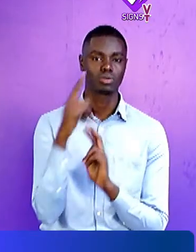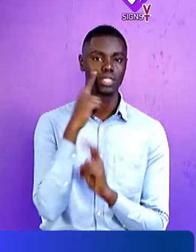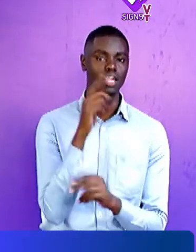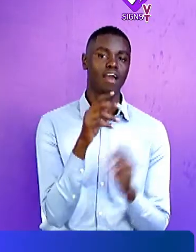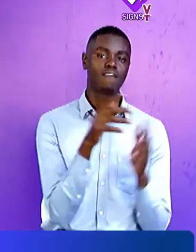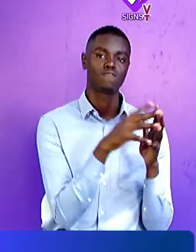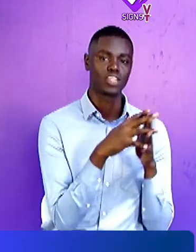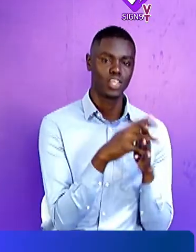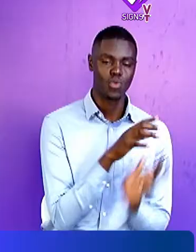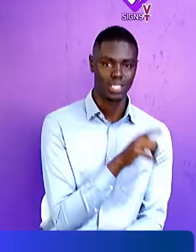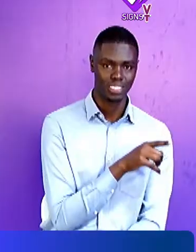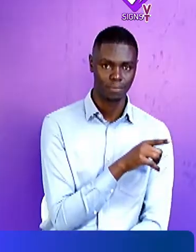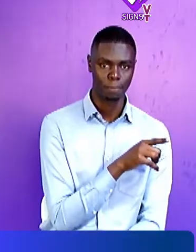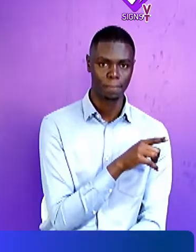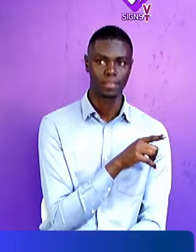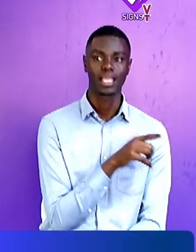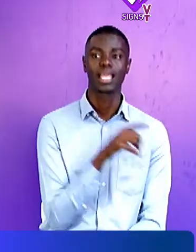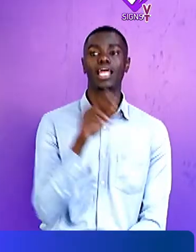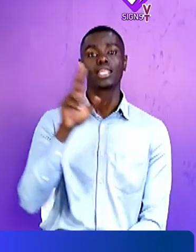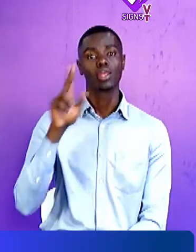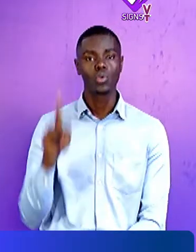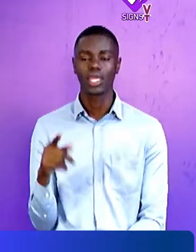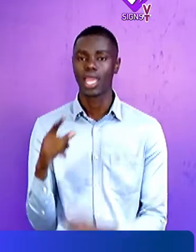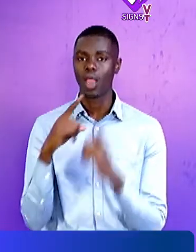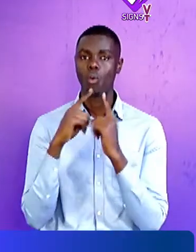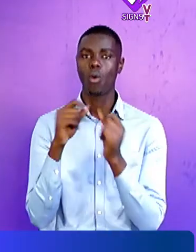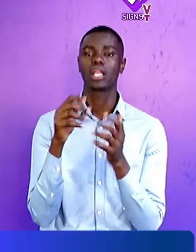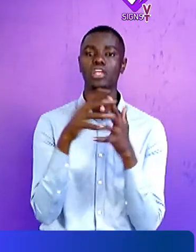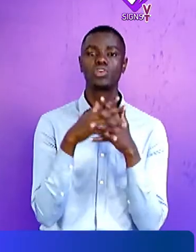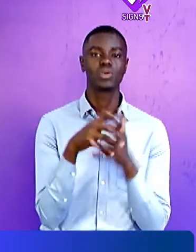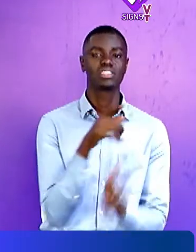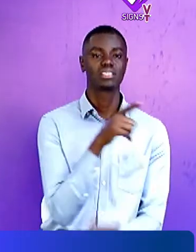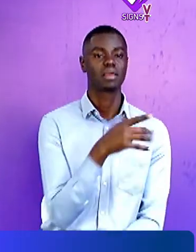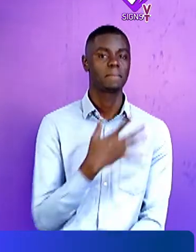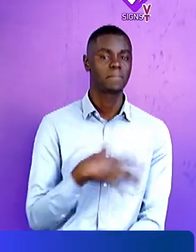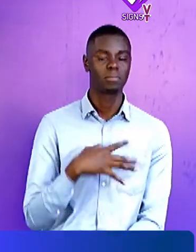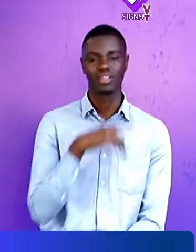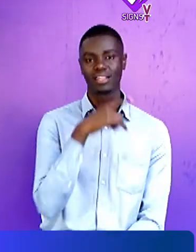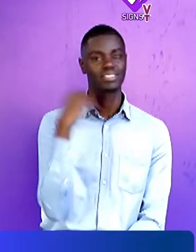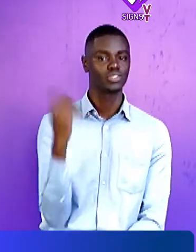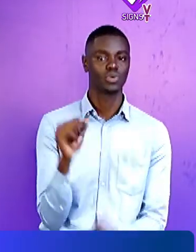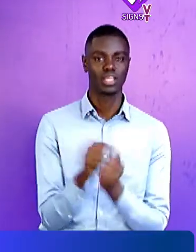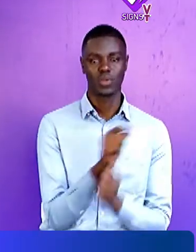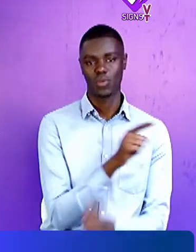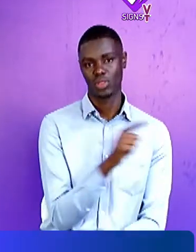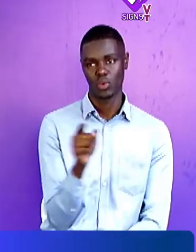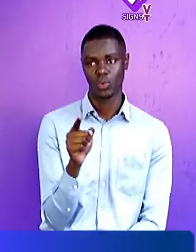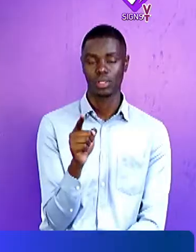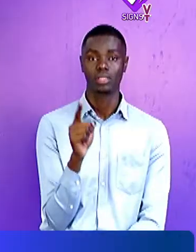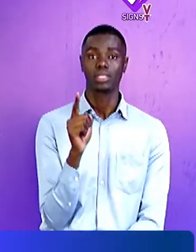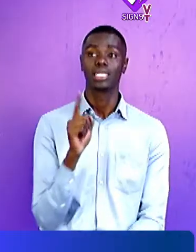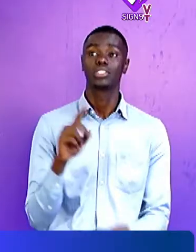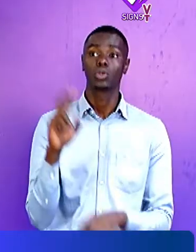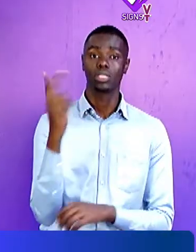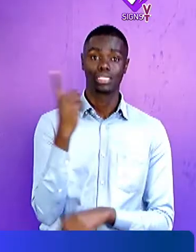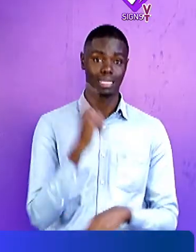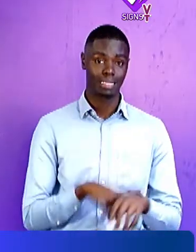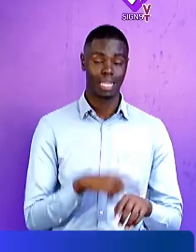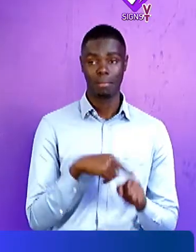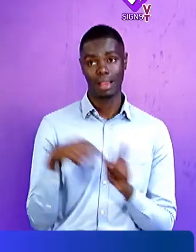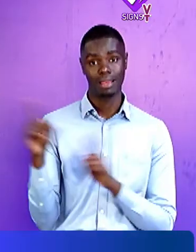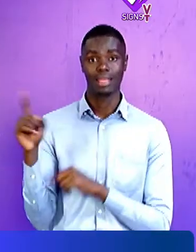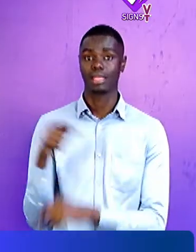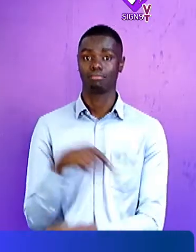US. So then the UK told US that these people are joking with you. So when the second time now he went to